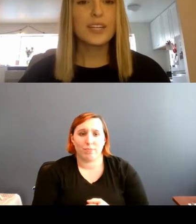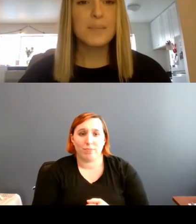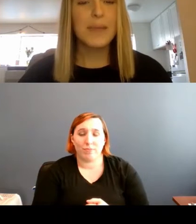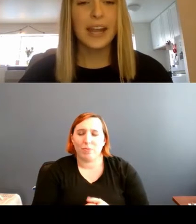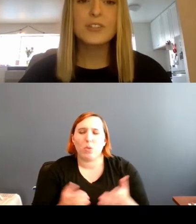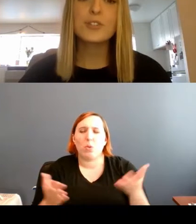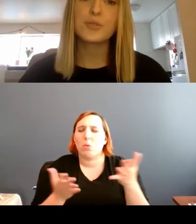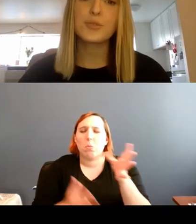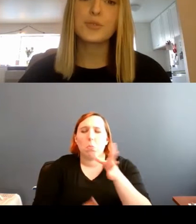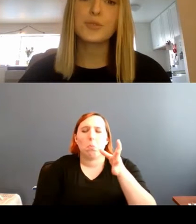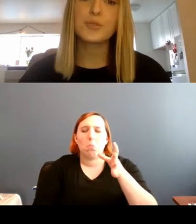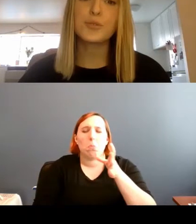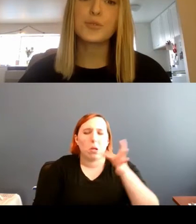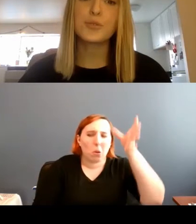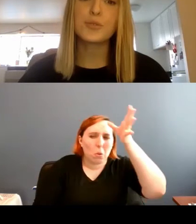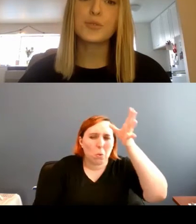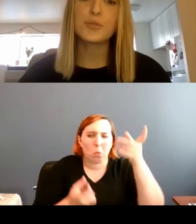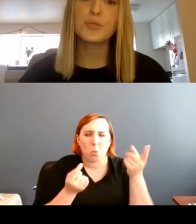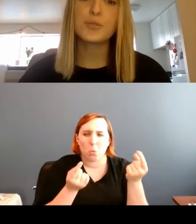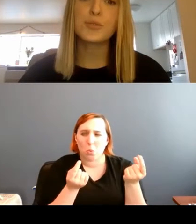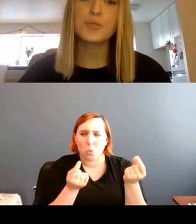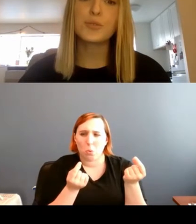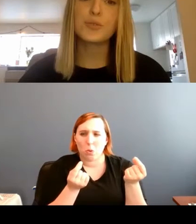So what is a parent's